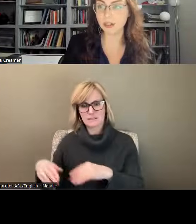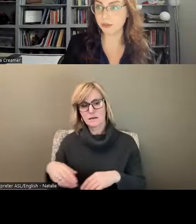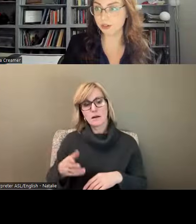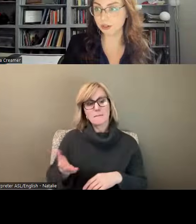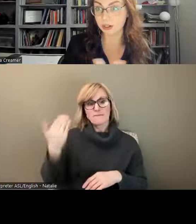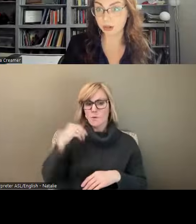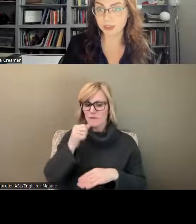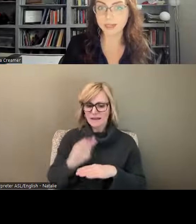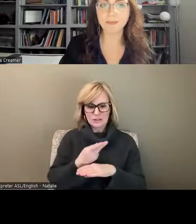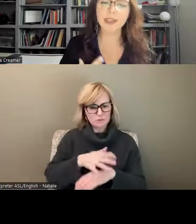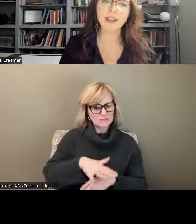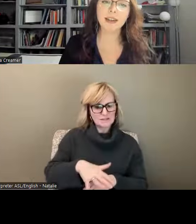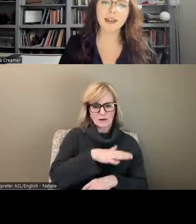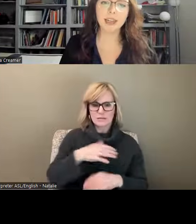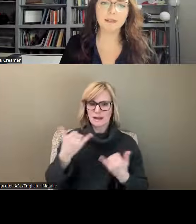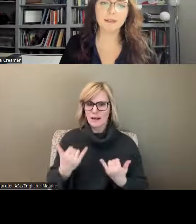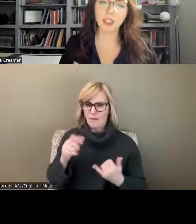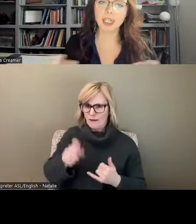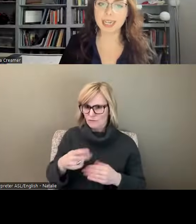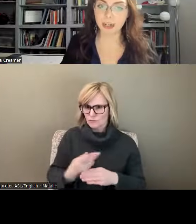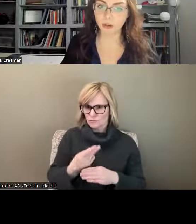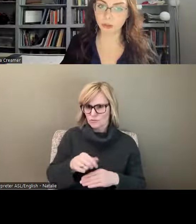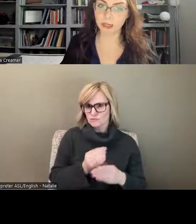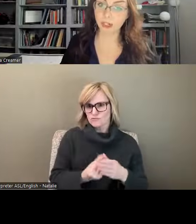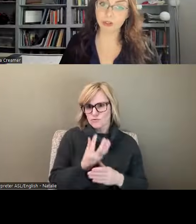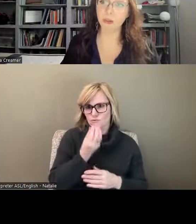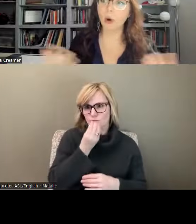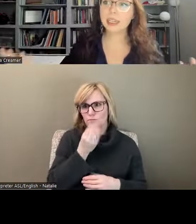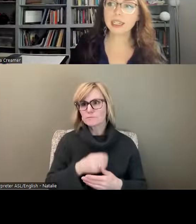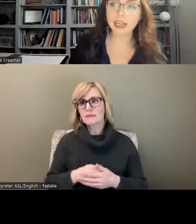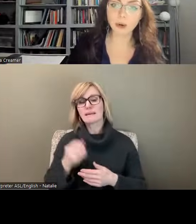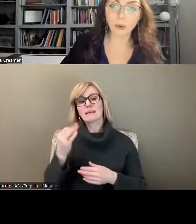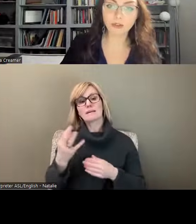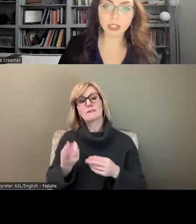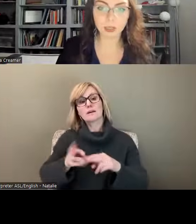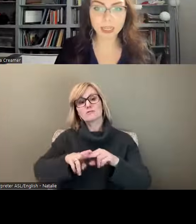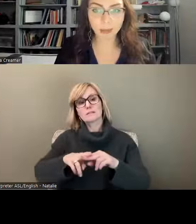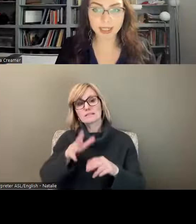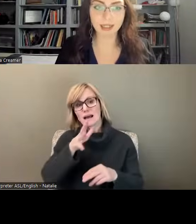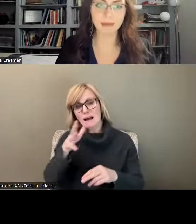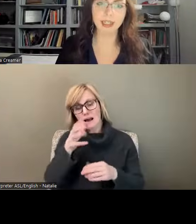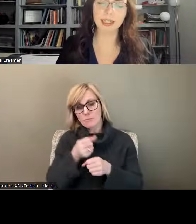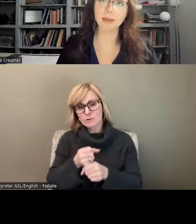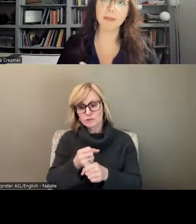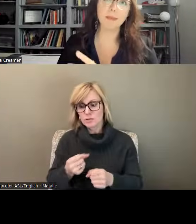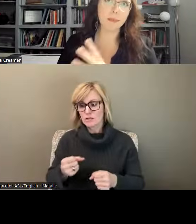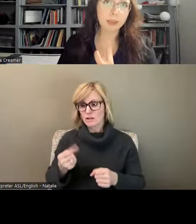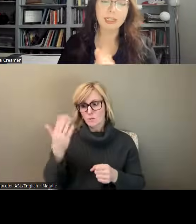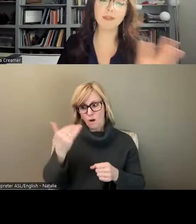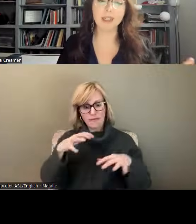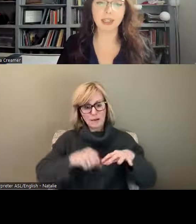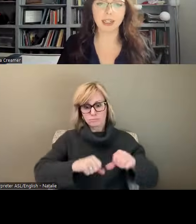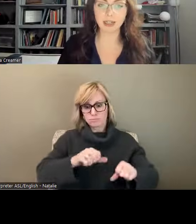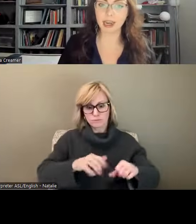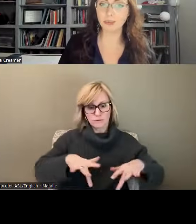unutilized interfluvial zones. If increased agricultural production really was the end goal of this new settlement system, then this can be